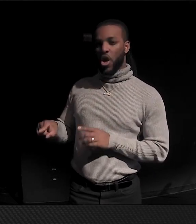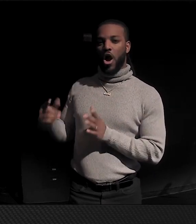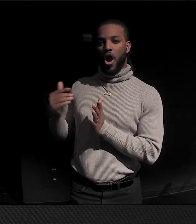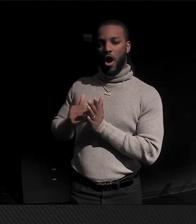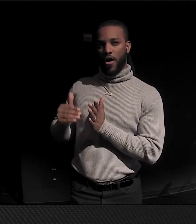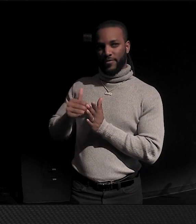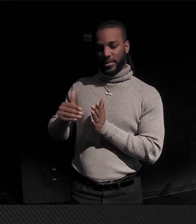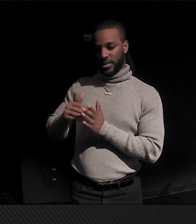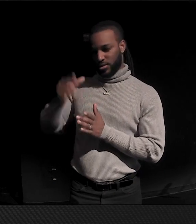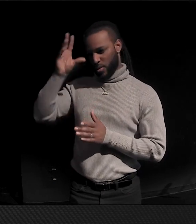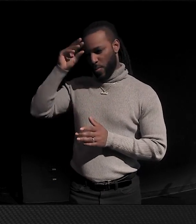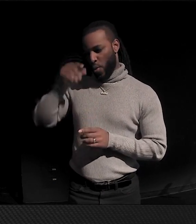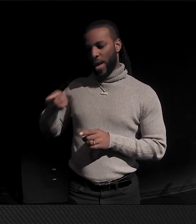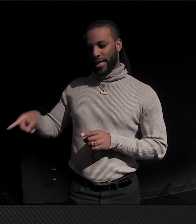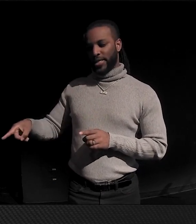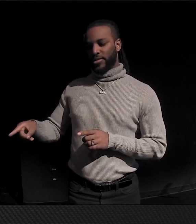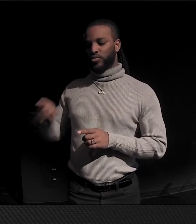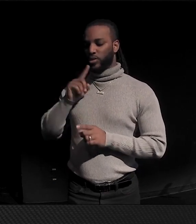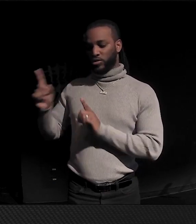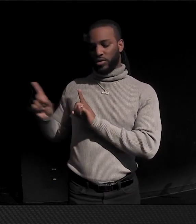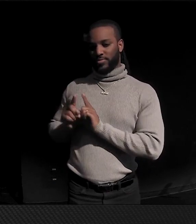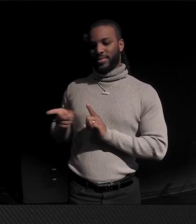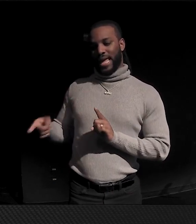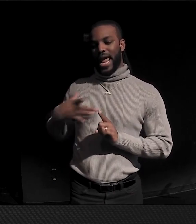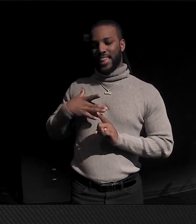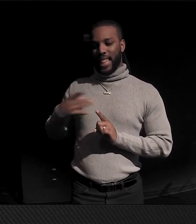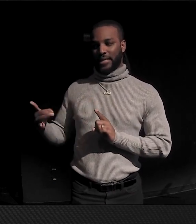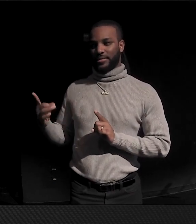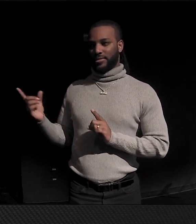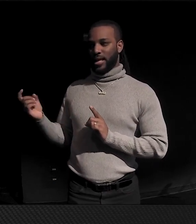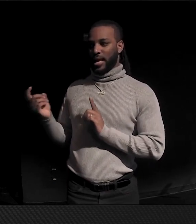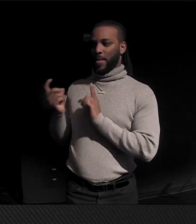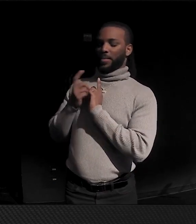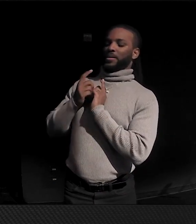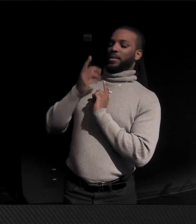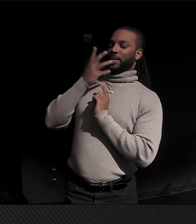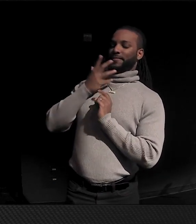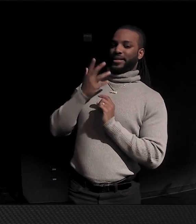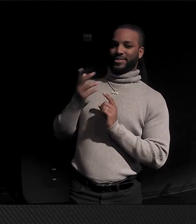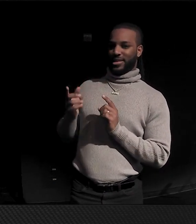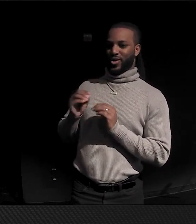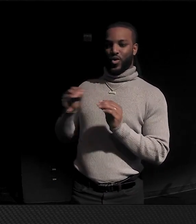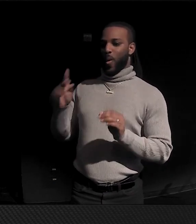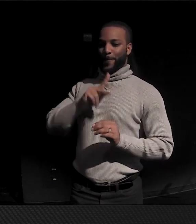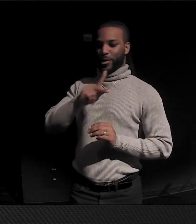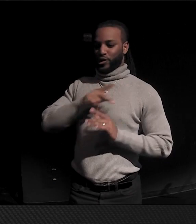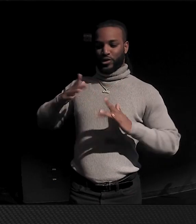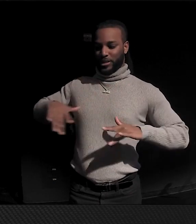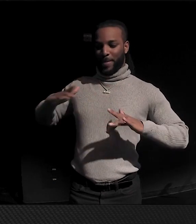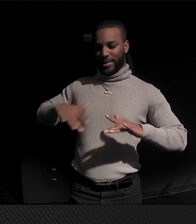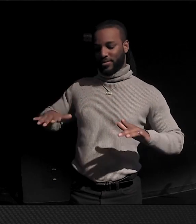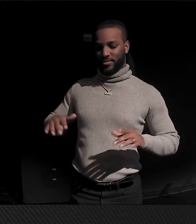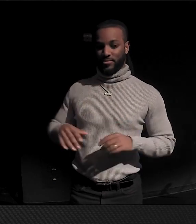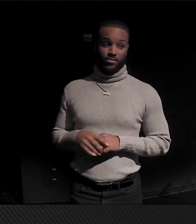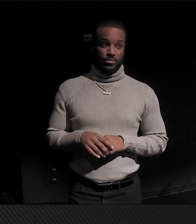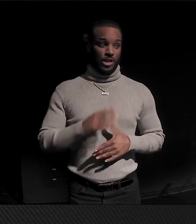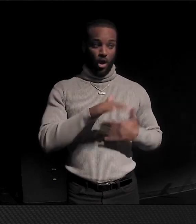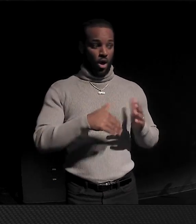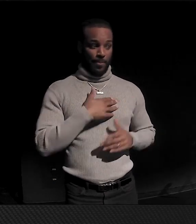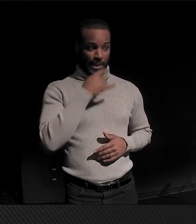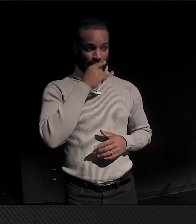Often when he's just really close to me, he's the one who likes to get in my face and has no personal boundaries. That's like I am with